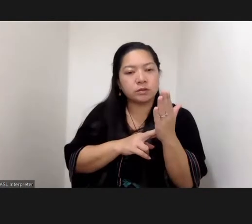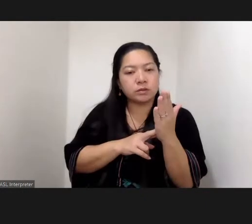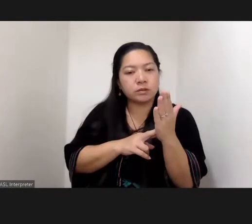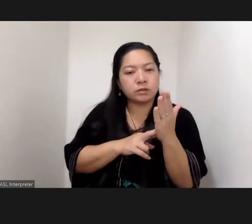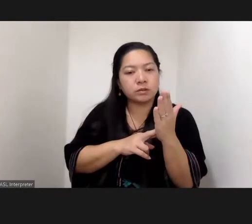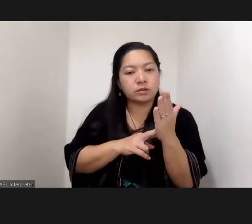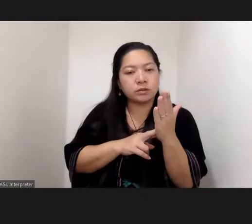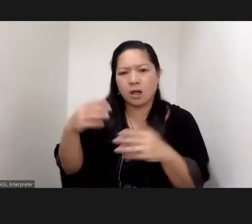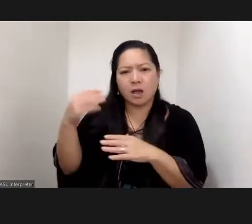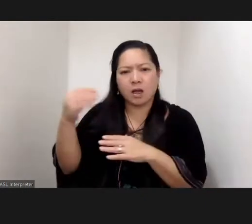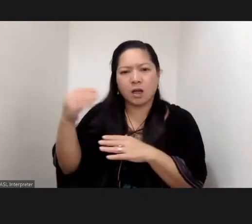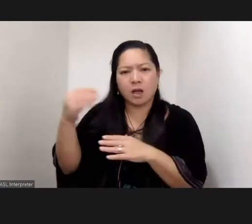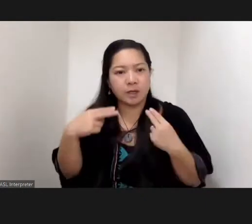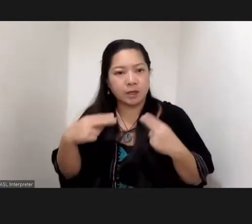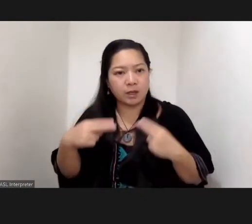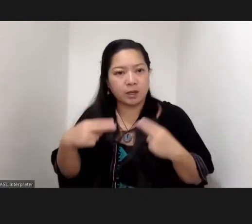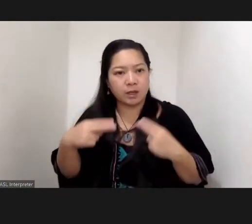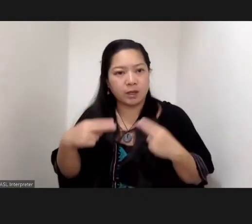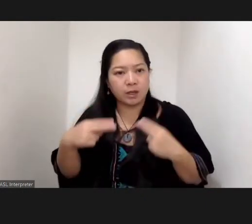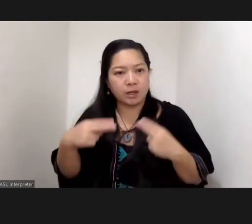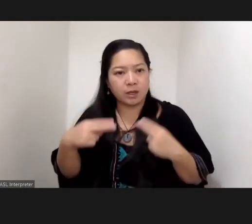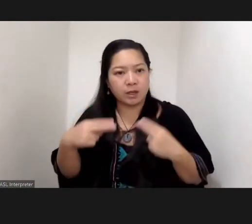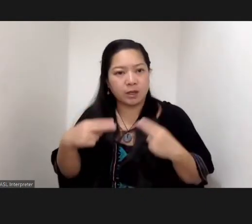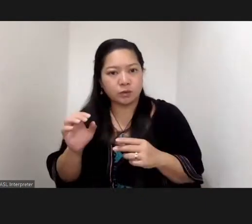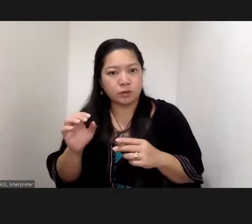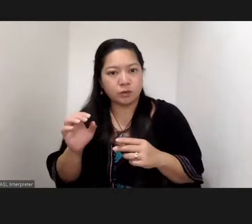health emergency to lift restrictions.